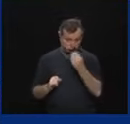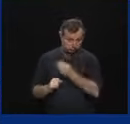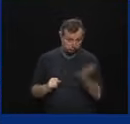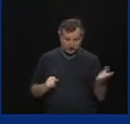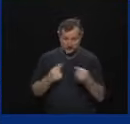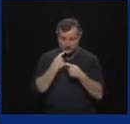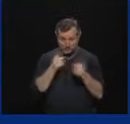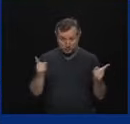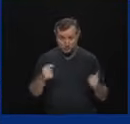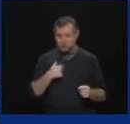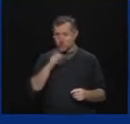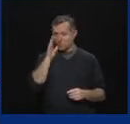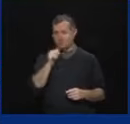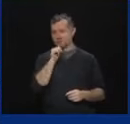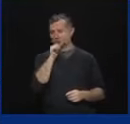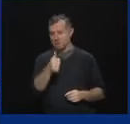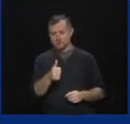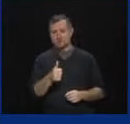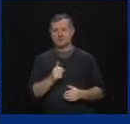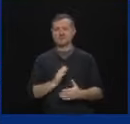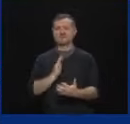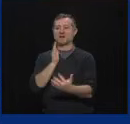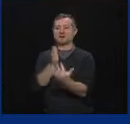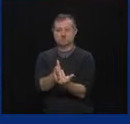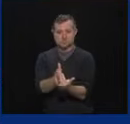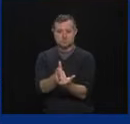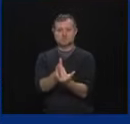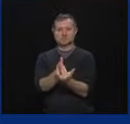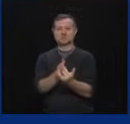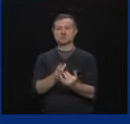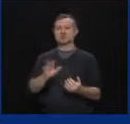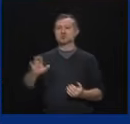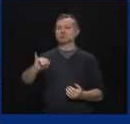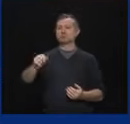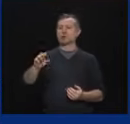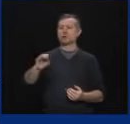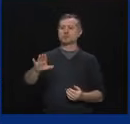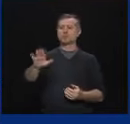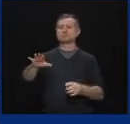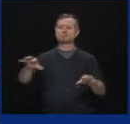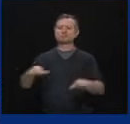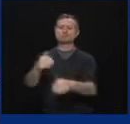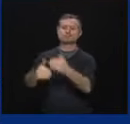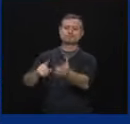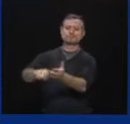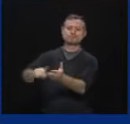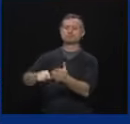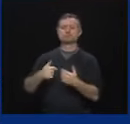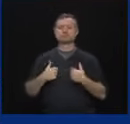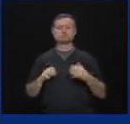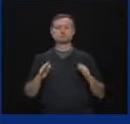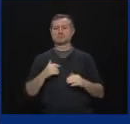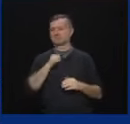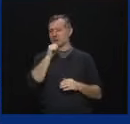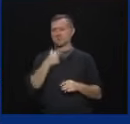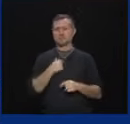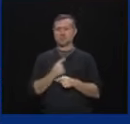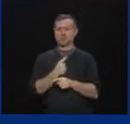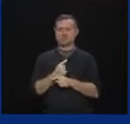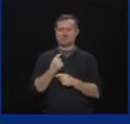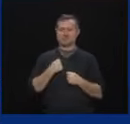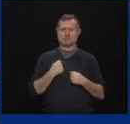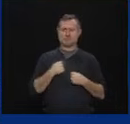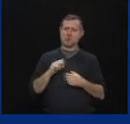not interfere with that, what Jacob does. I'm not going to comment on their investigation. That's wildly inappropriate for me to do so. Now, if someone's